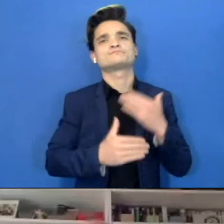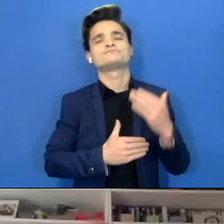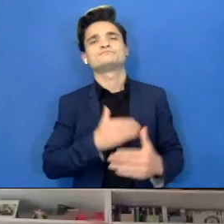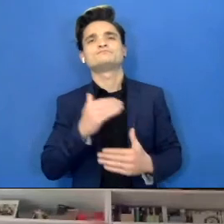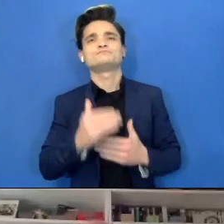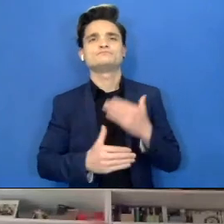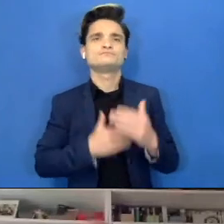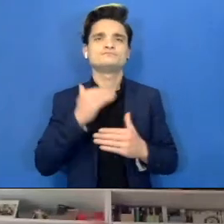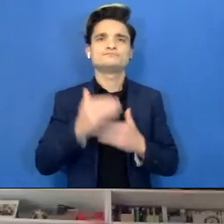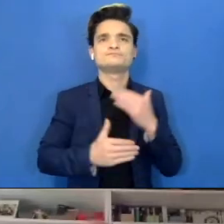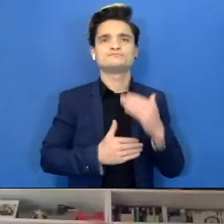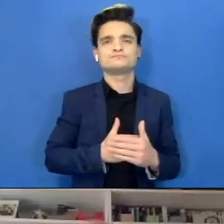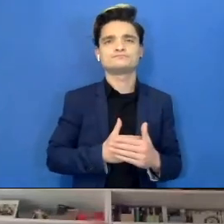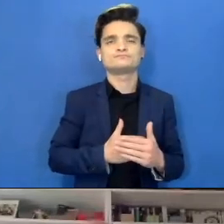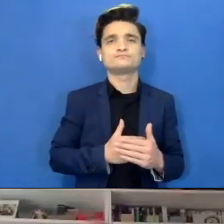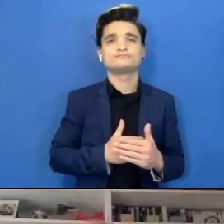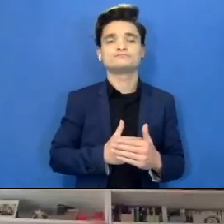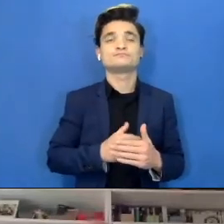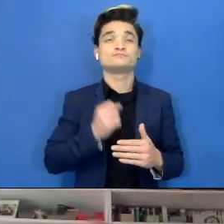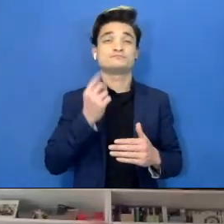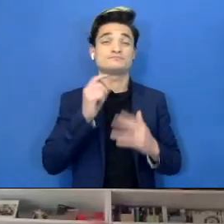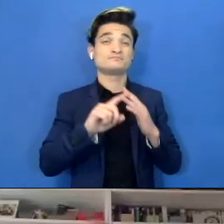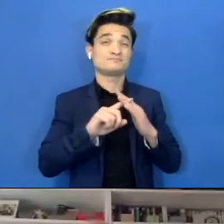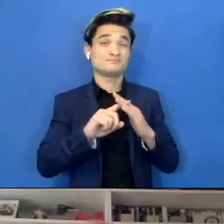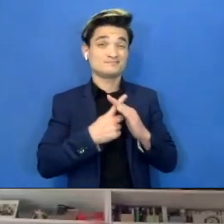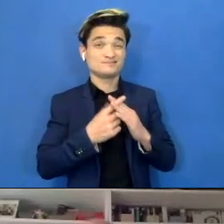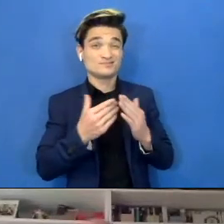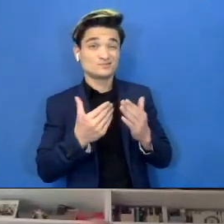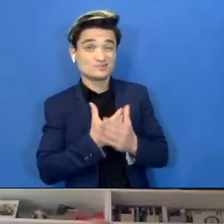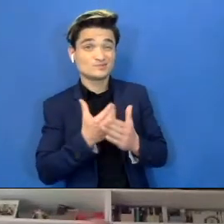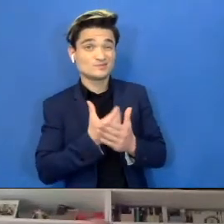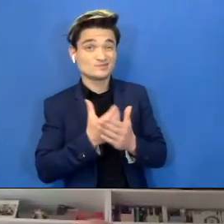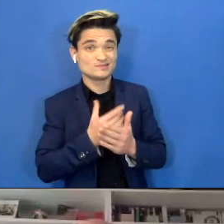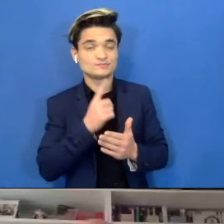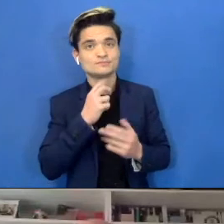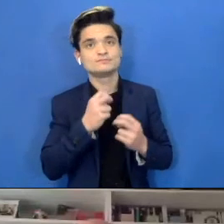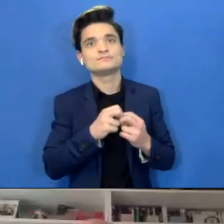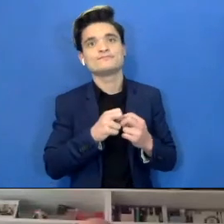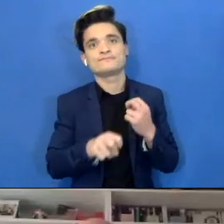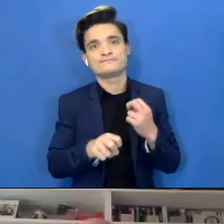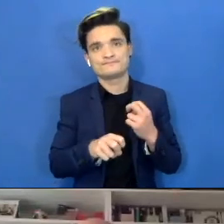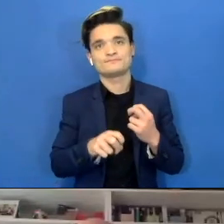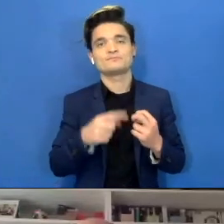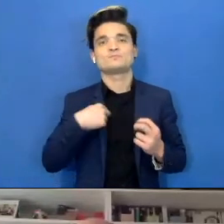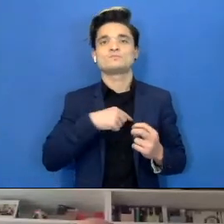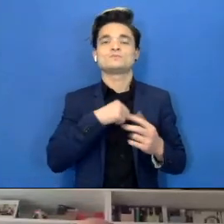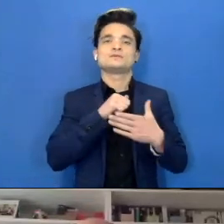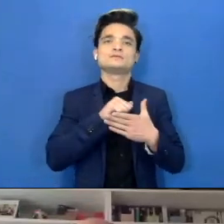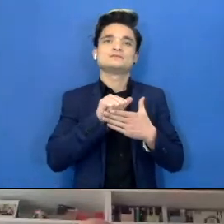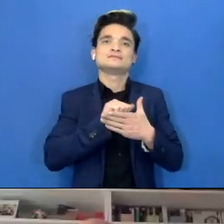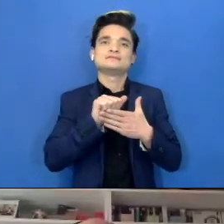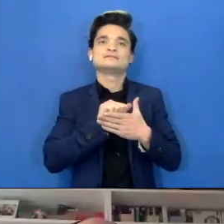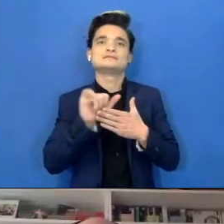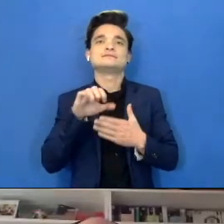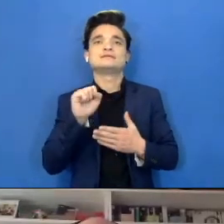with beginners, because with beginners, we are training them to say yes. So the minute someone says a no, okay, not all teachers are training